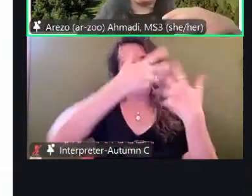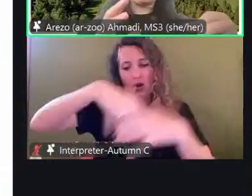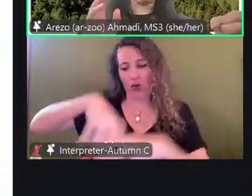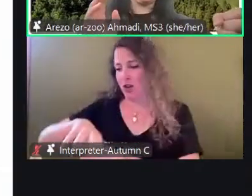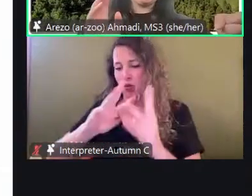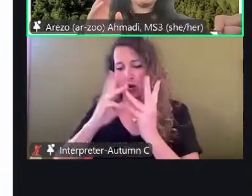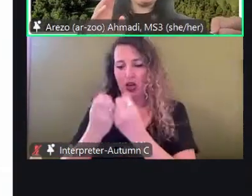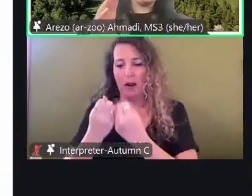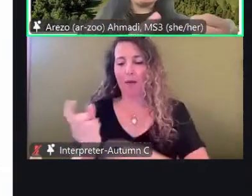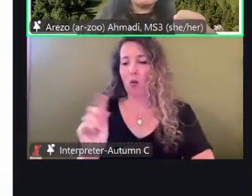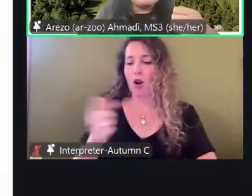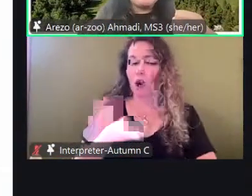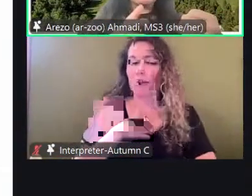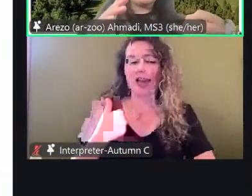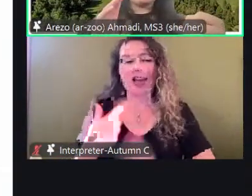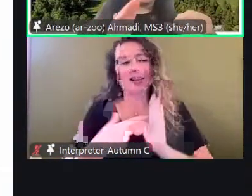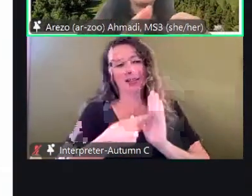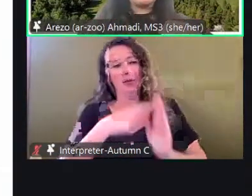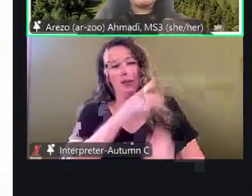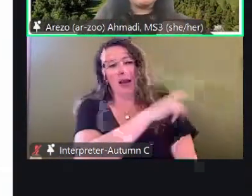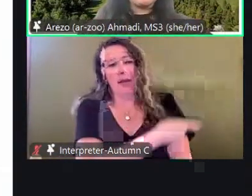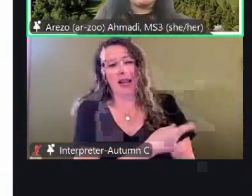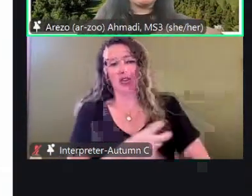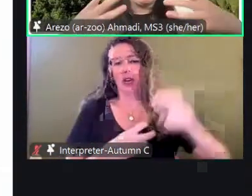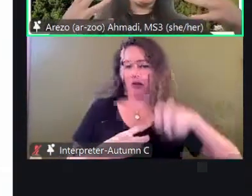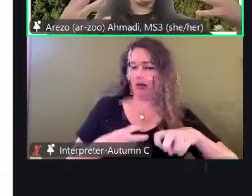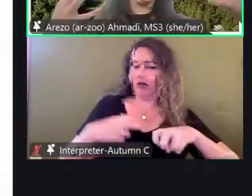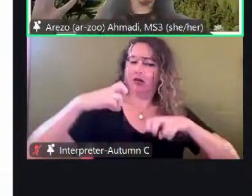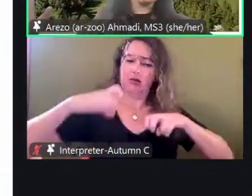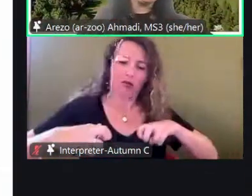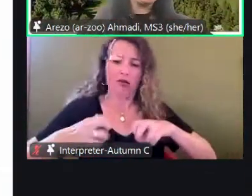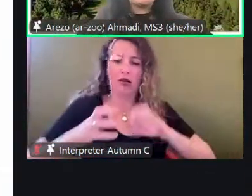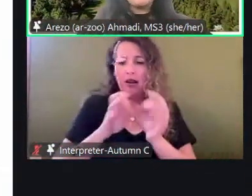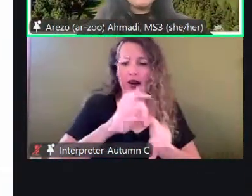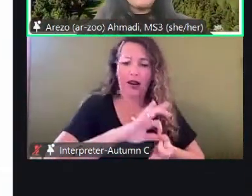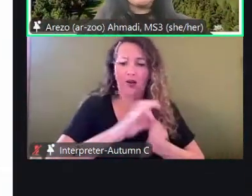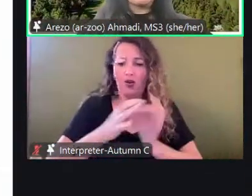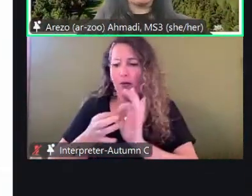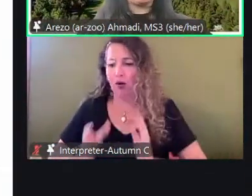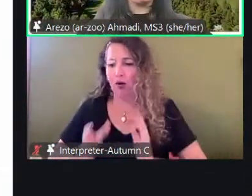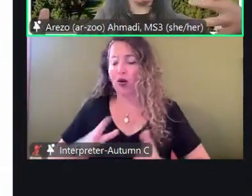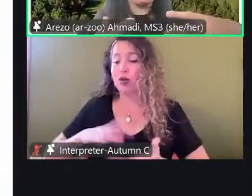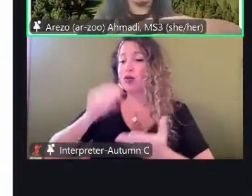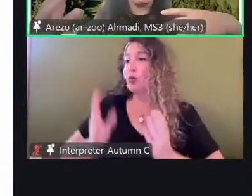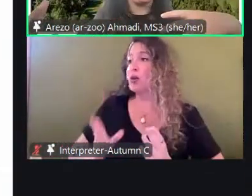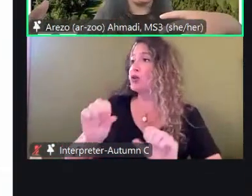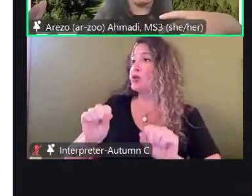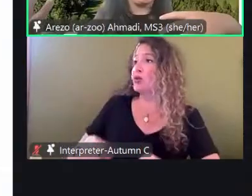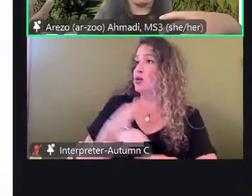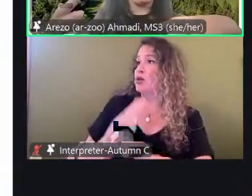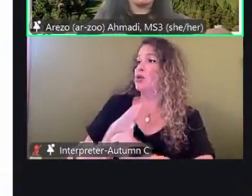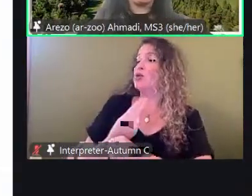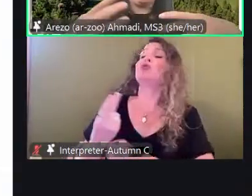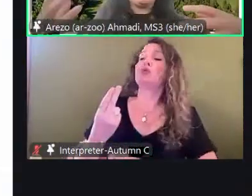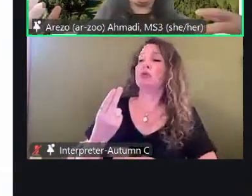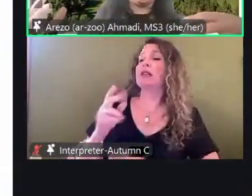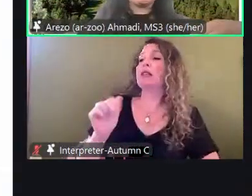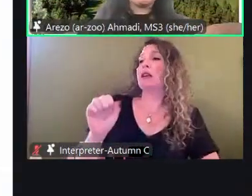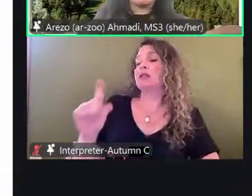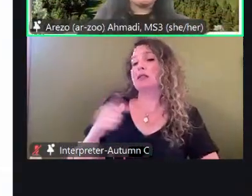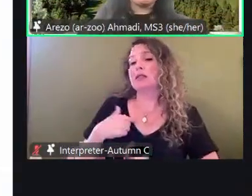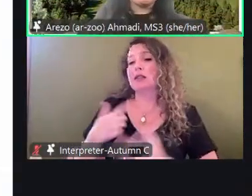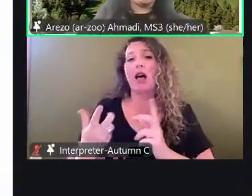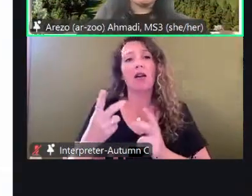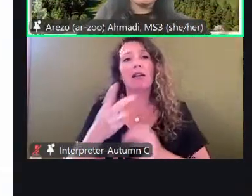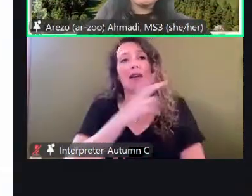where we had simulated patients, we had interpreters, and we allowed students to use the ASL that we taught throughout the curriculum in a